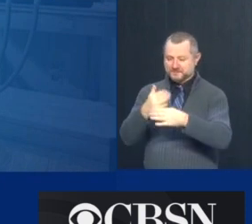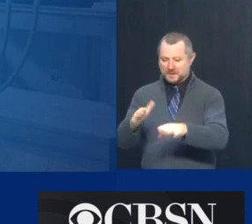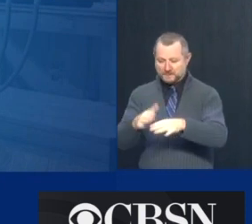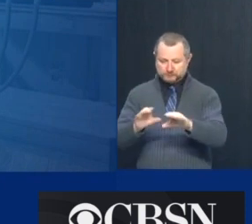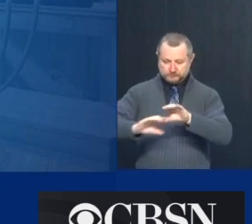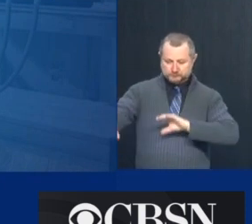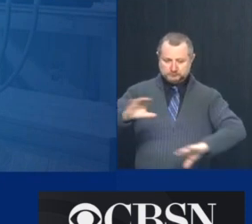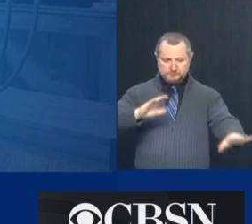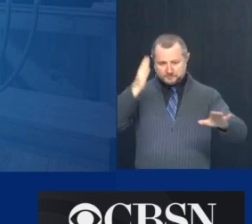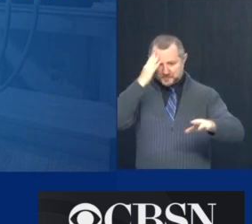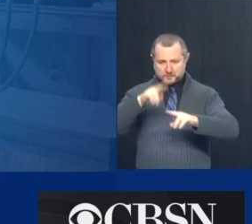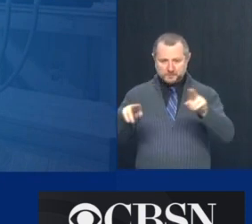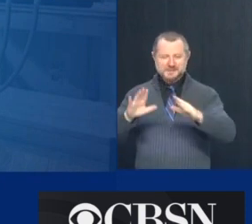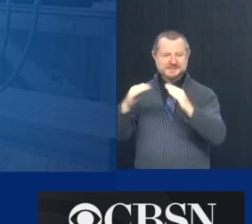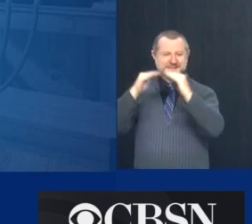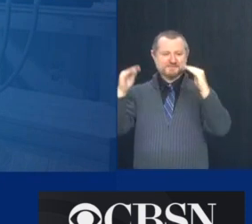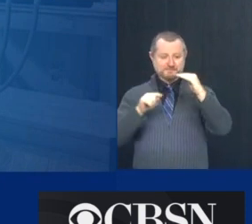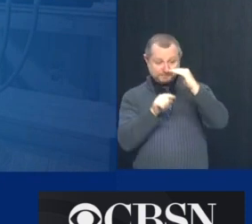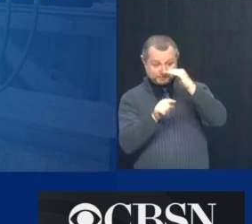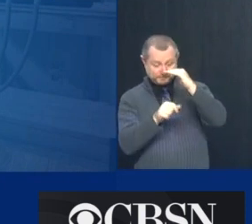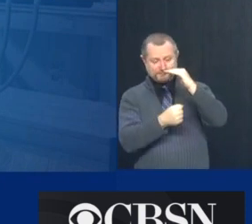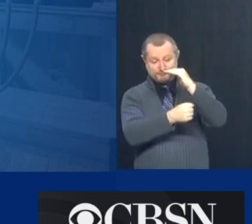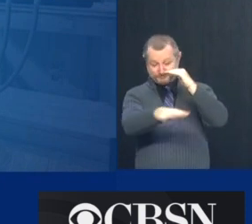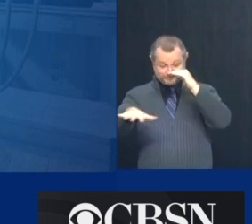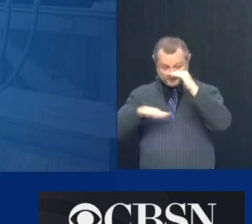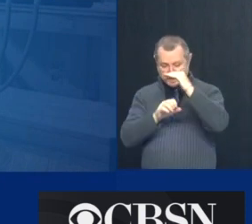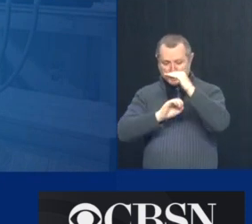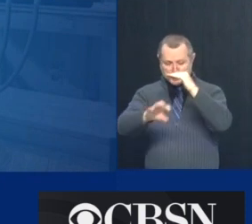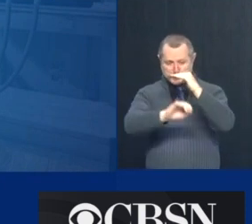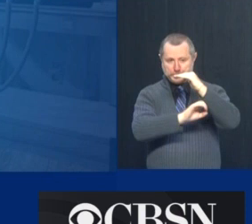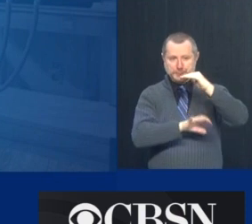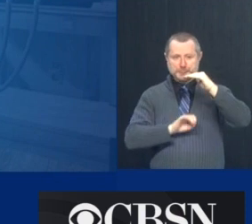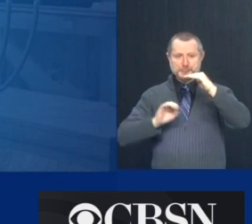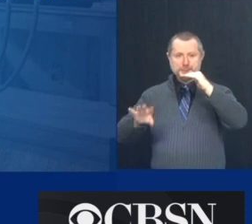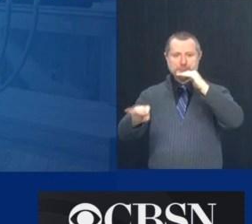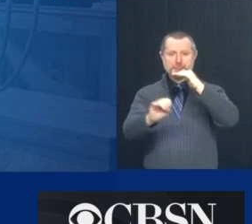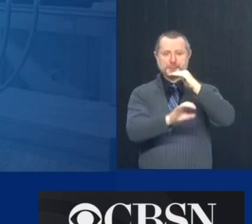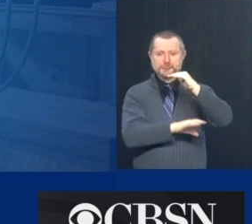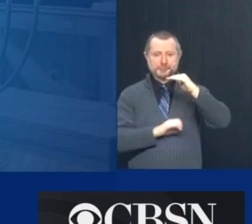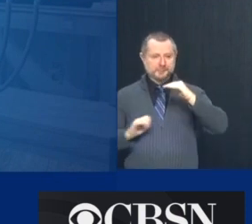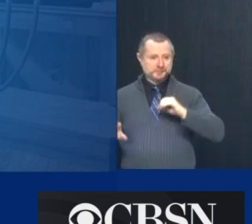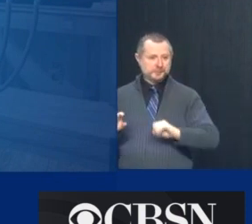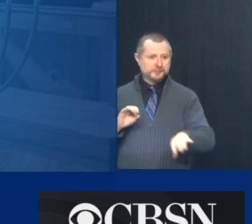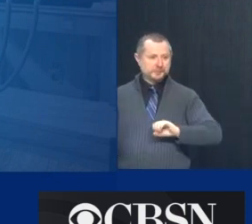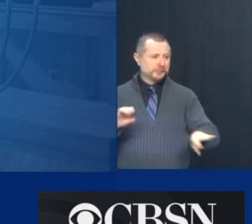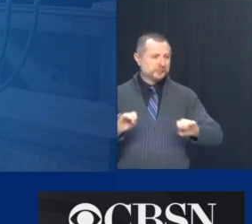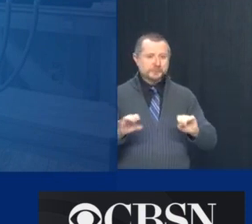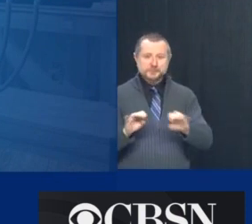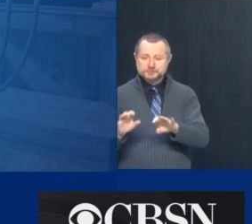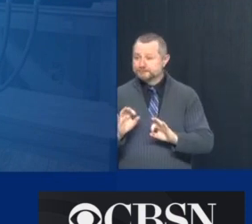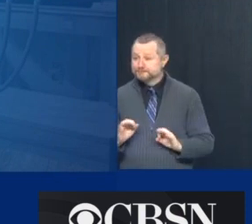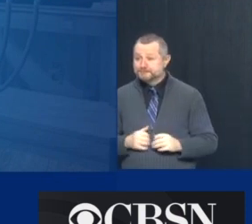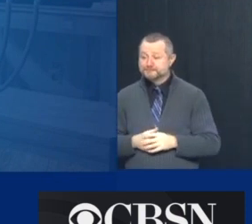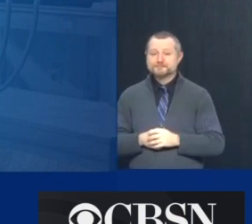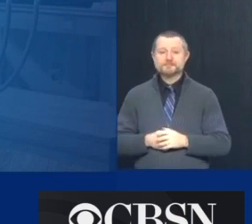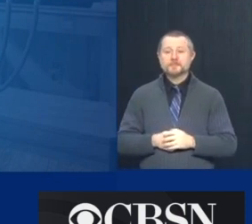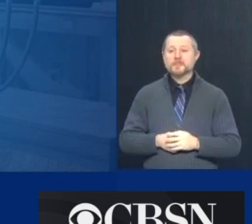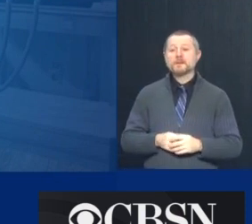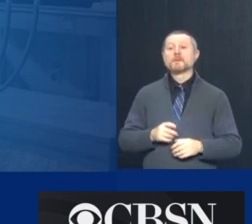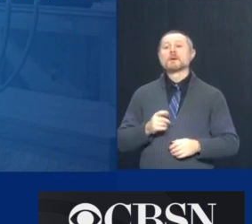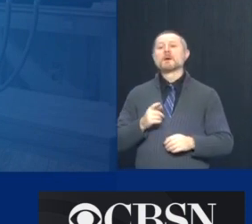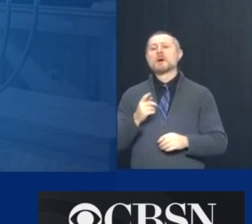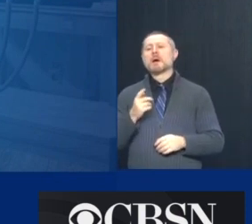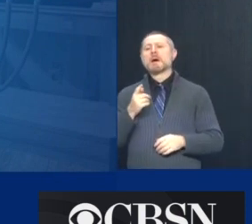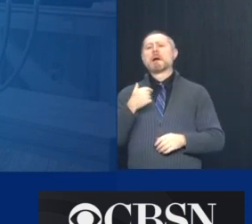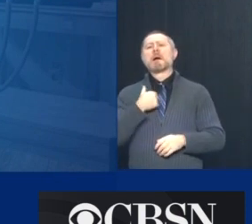your system so one hospital does not get overwhelmed. Well, the patients don't want to